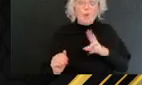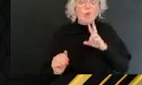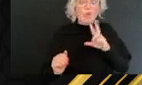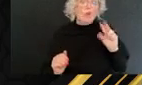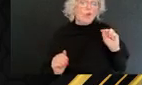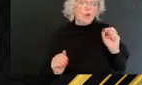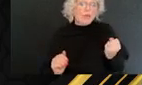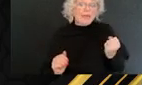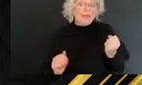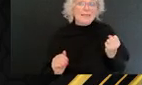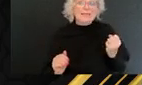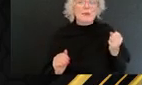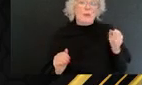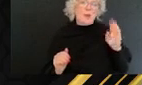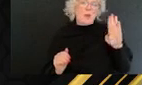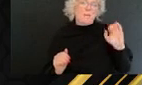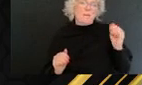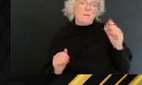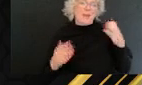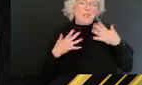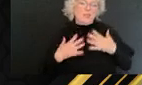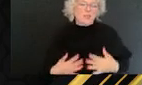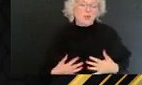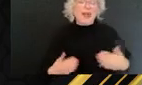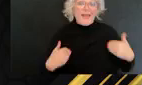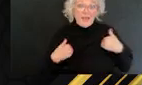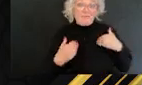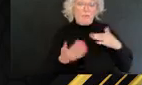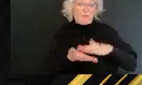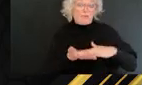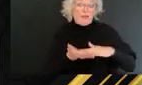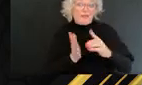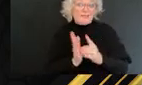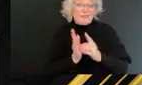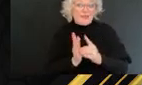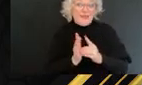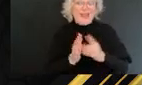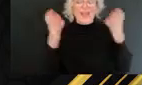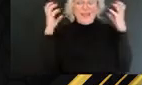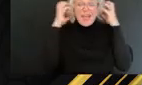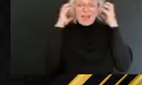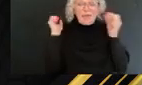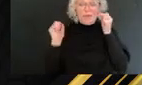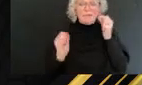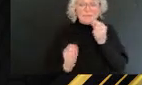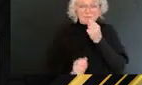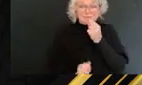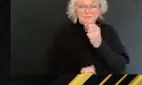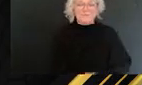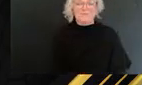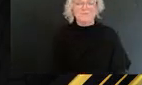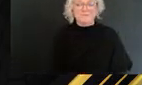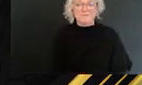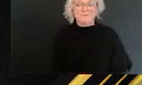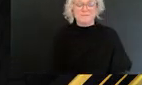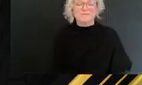30s wearing a beige shirt. I have a braille display, and I have headphones on my head.